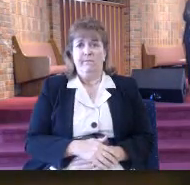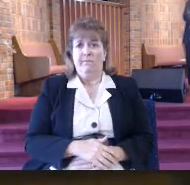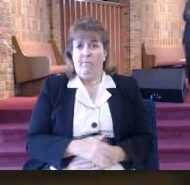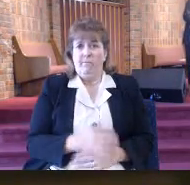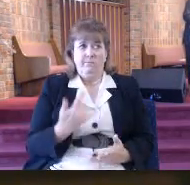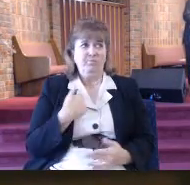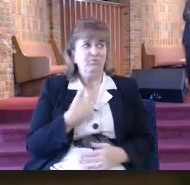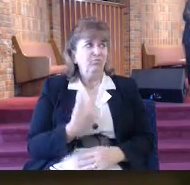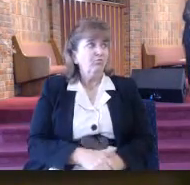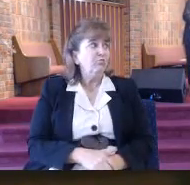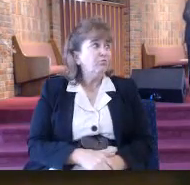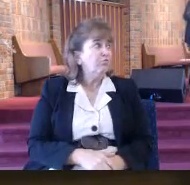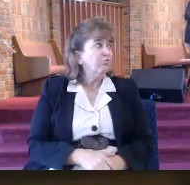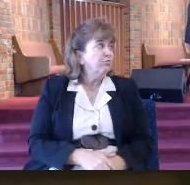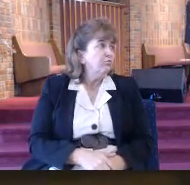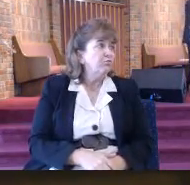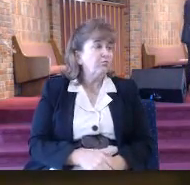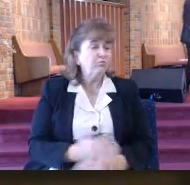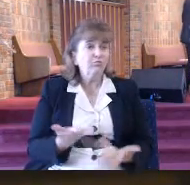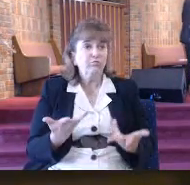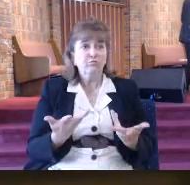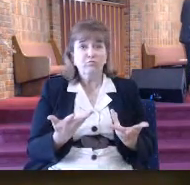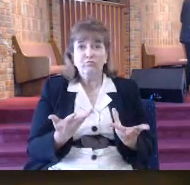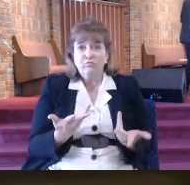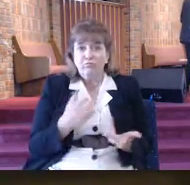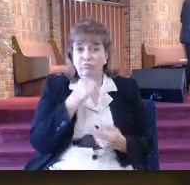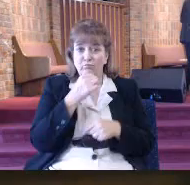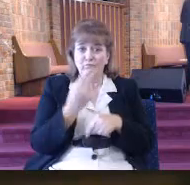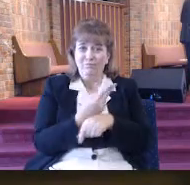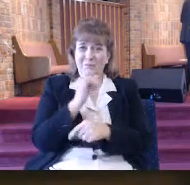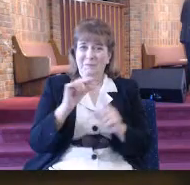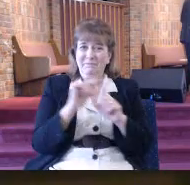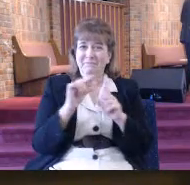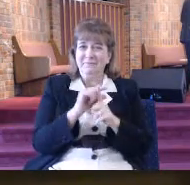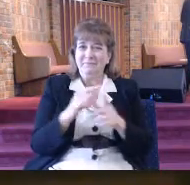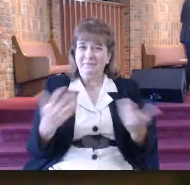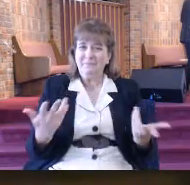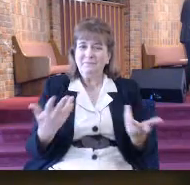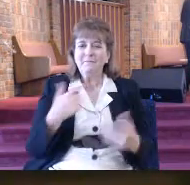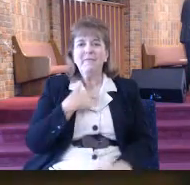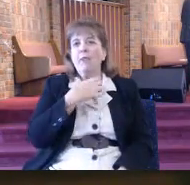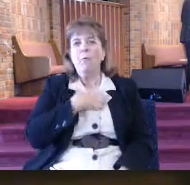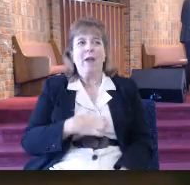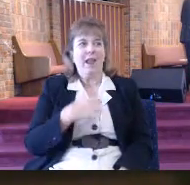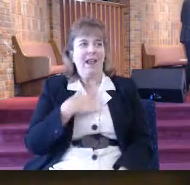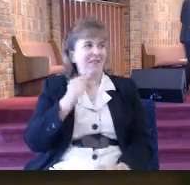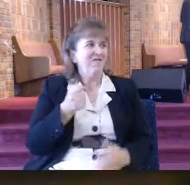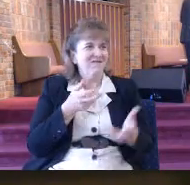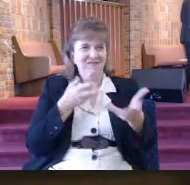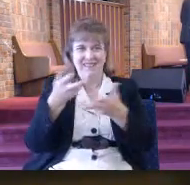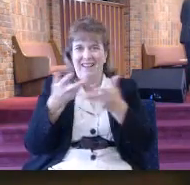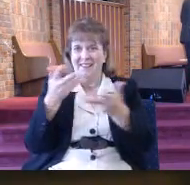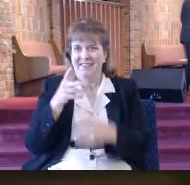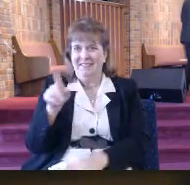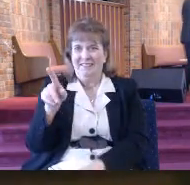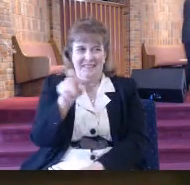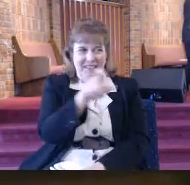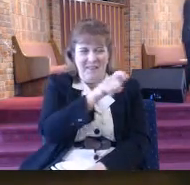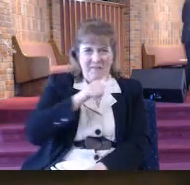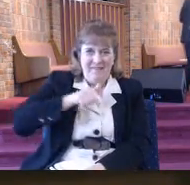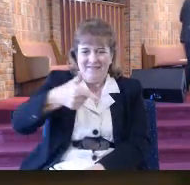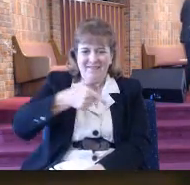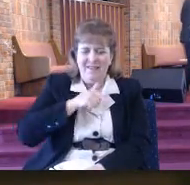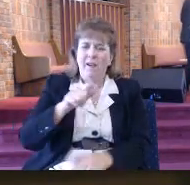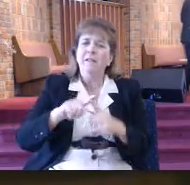defined it. How would you, and I would love for us to have an opportunity to have a conversation where we could go back and forth, but how would